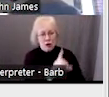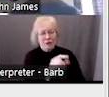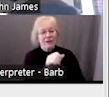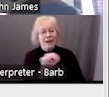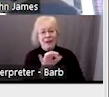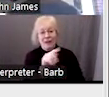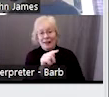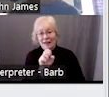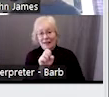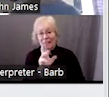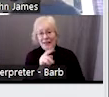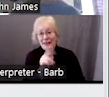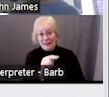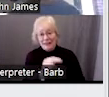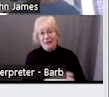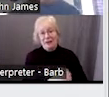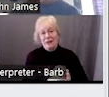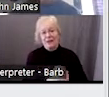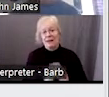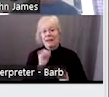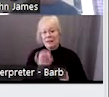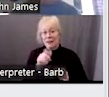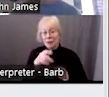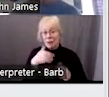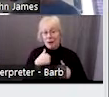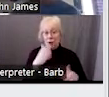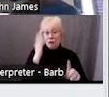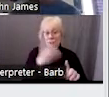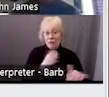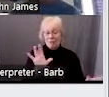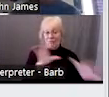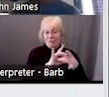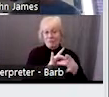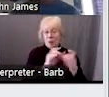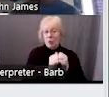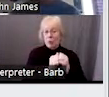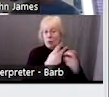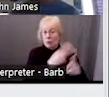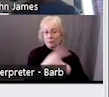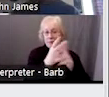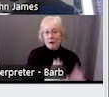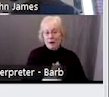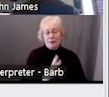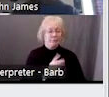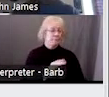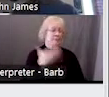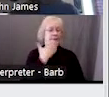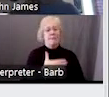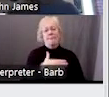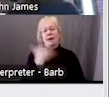they're like I said, if you have a direct connection with your supervisor, that's the best thing. Like,